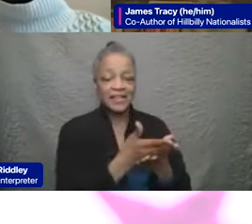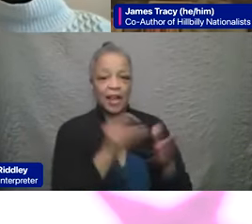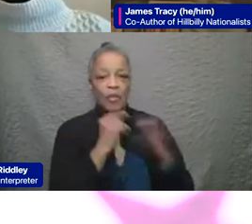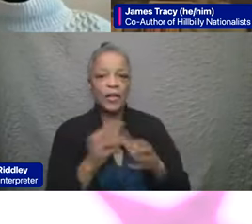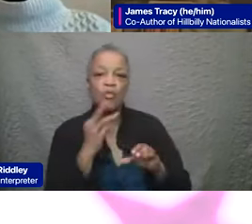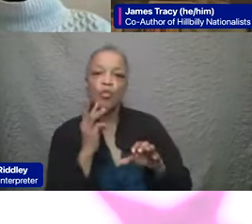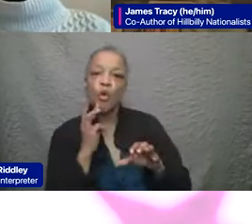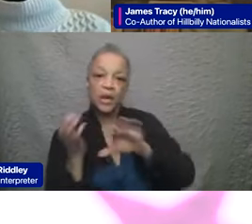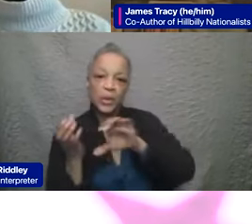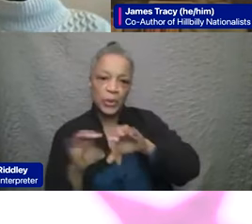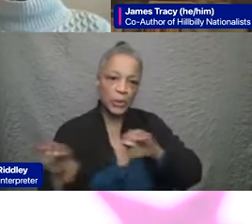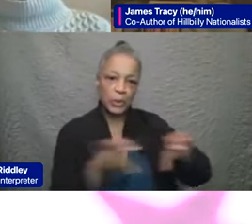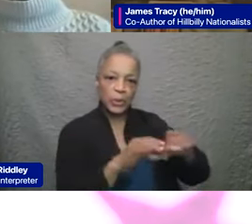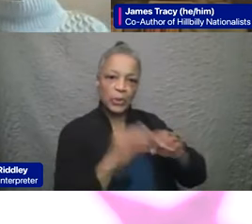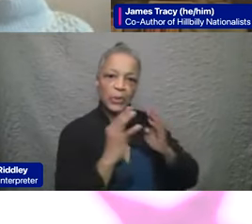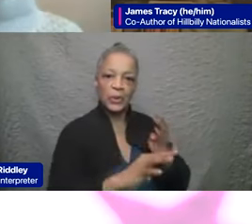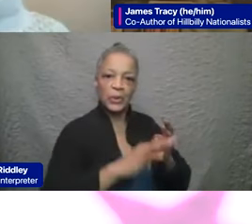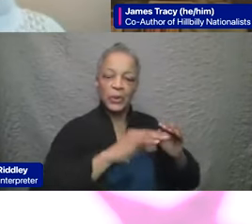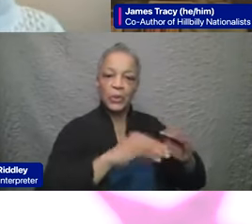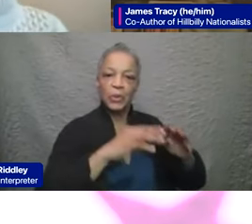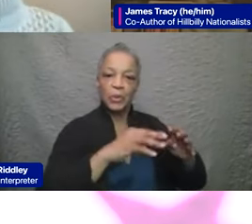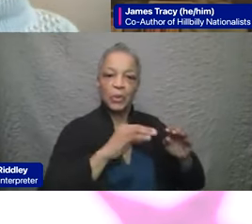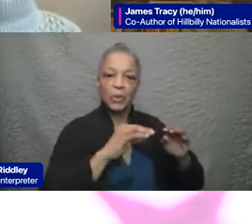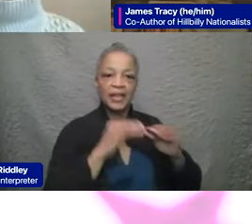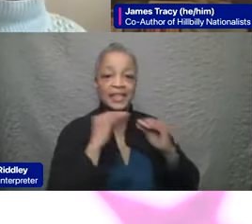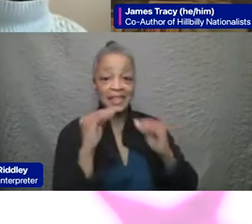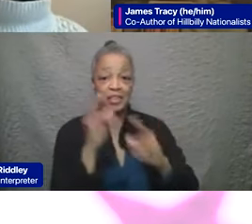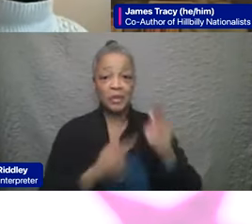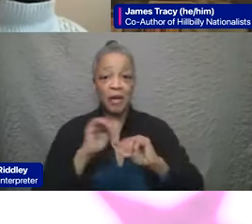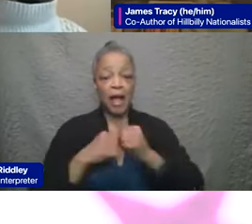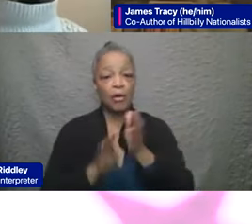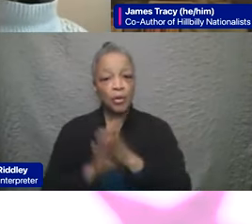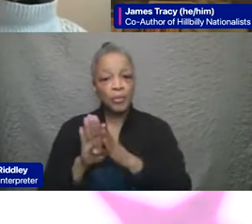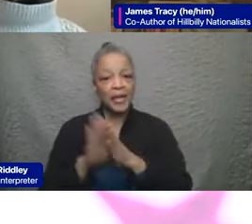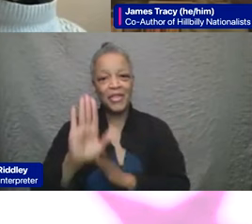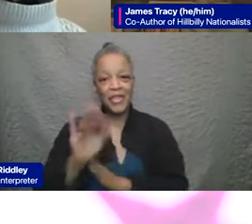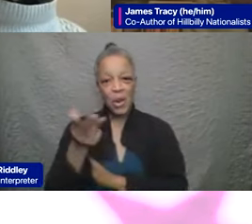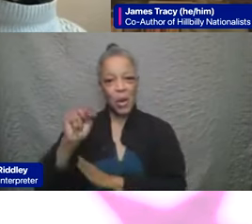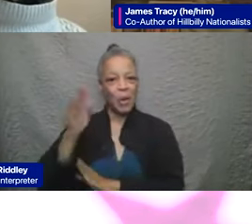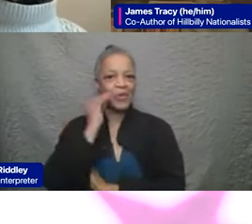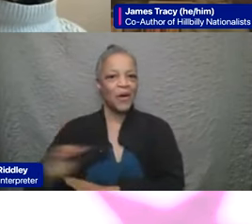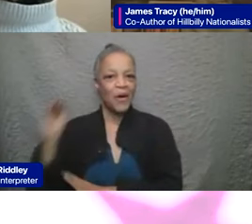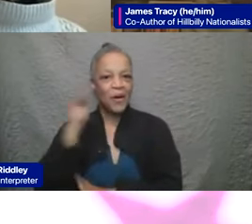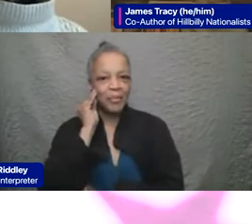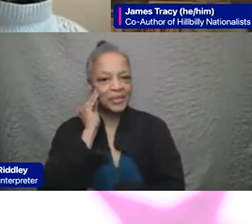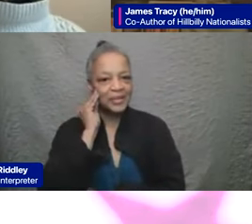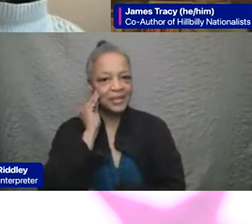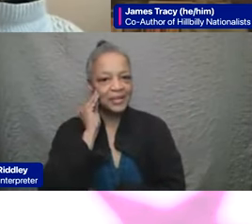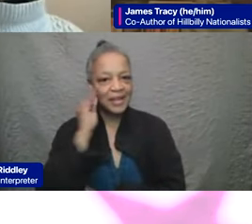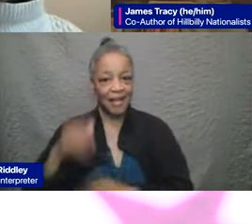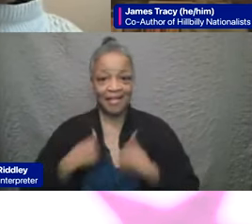irrigation, and then teach people how to build their own homes and live